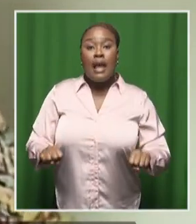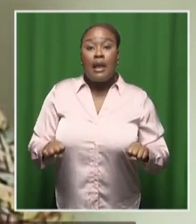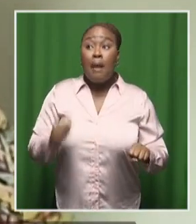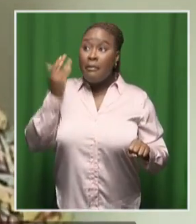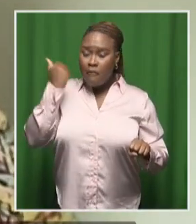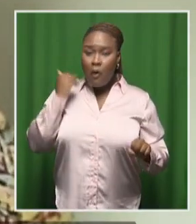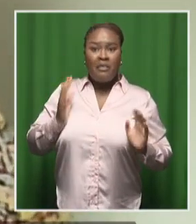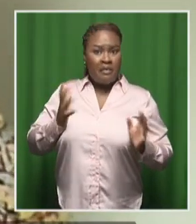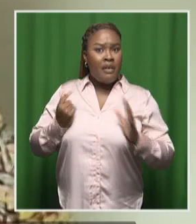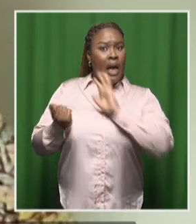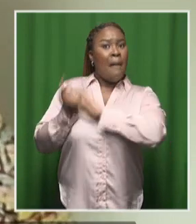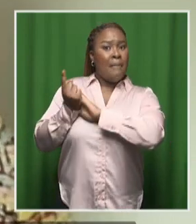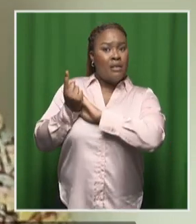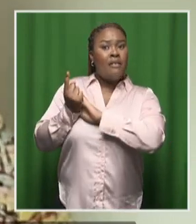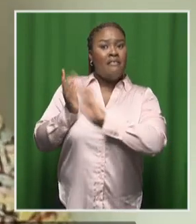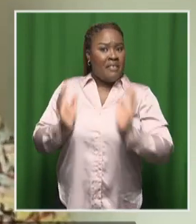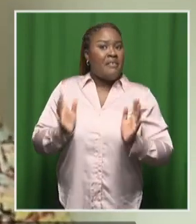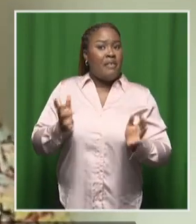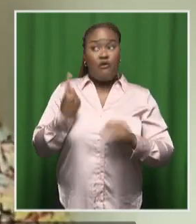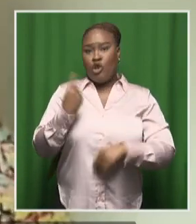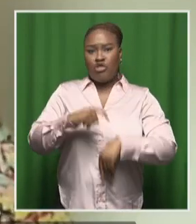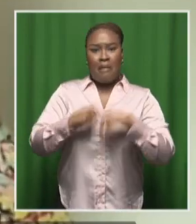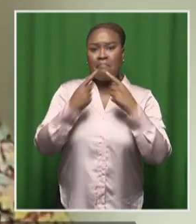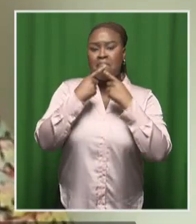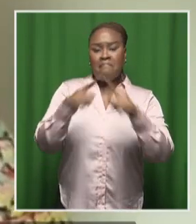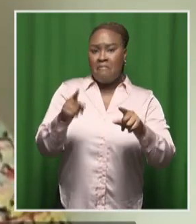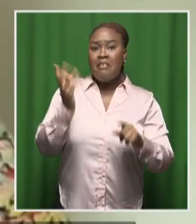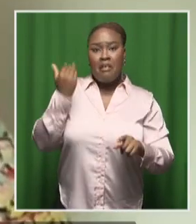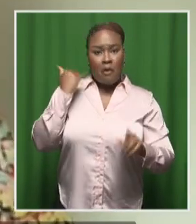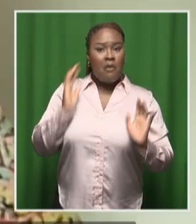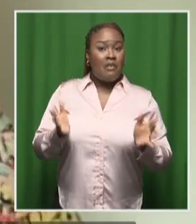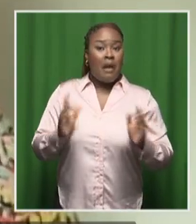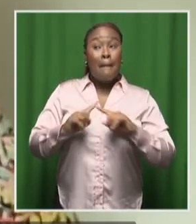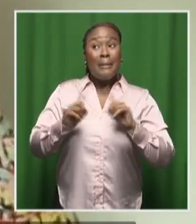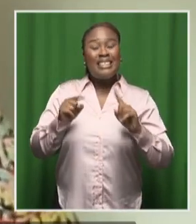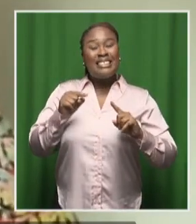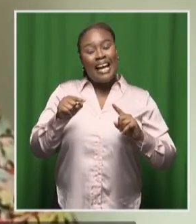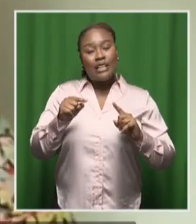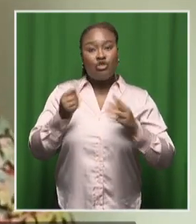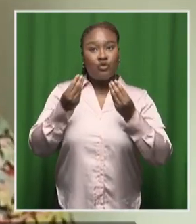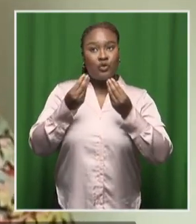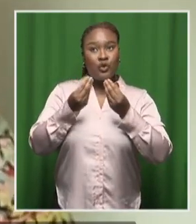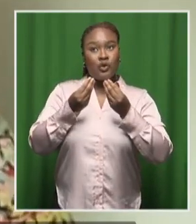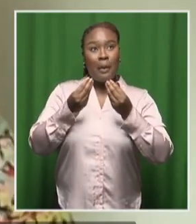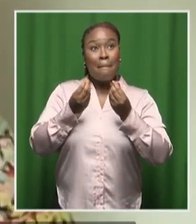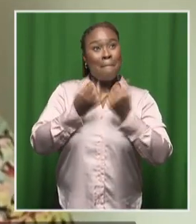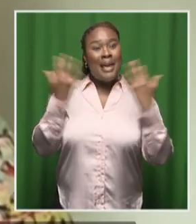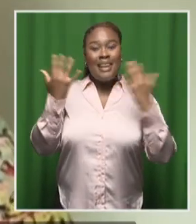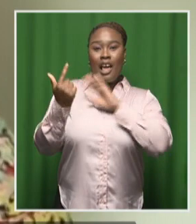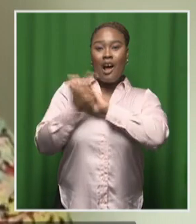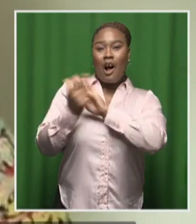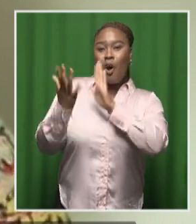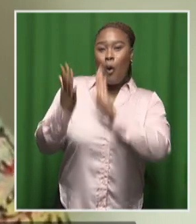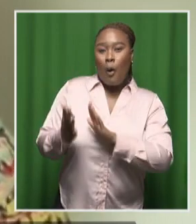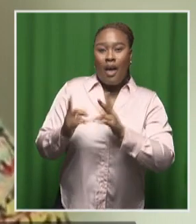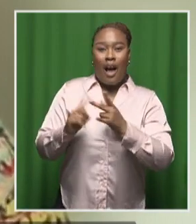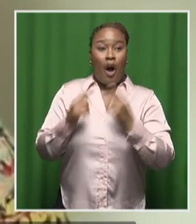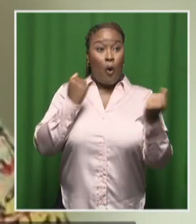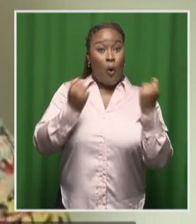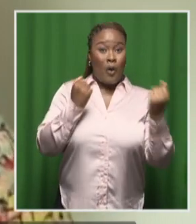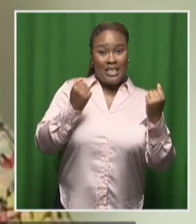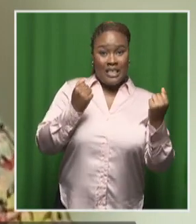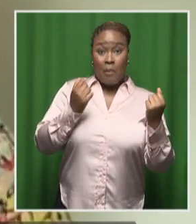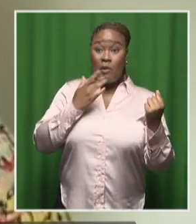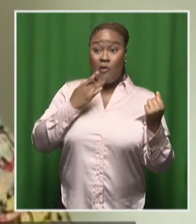before, it's not a remedy that many attorneys or the courts actually